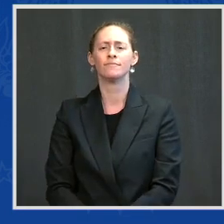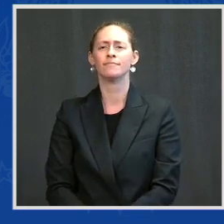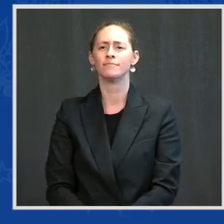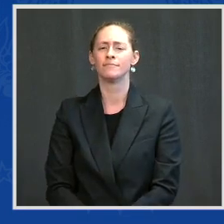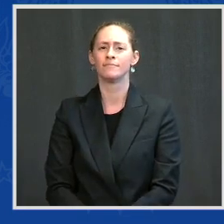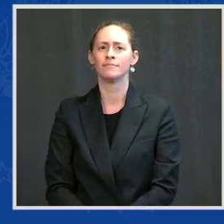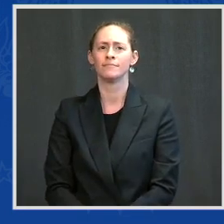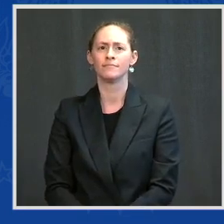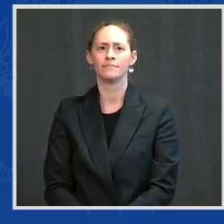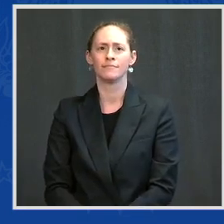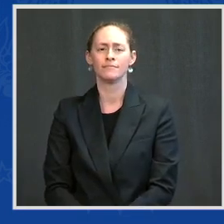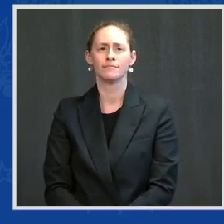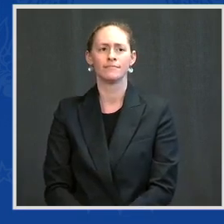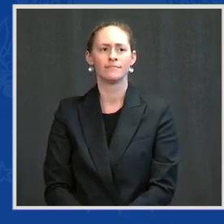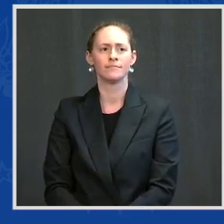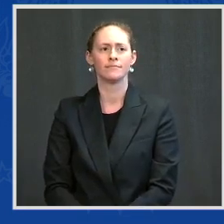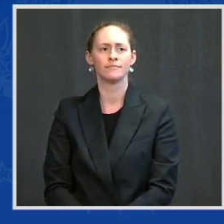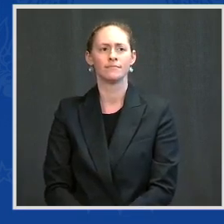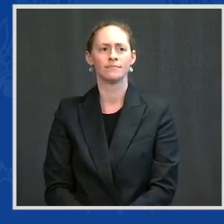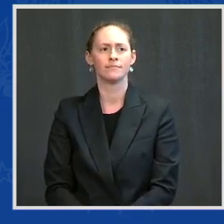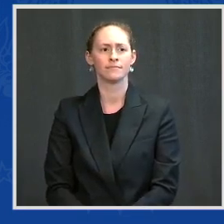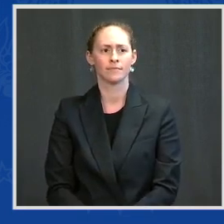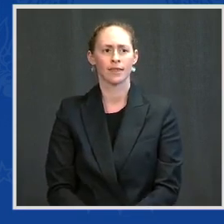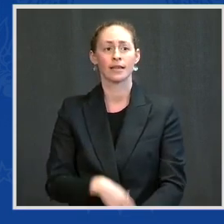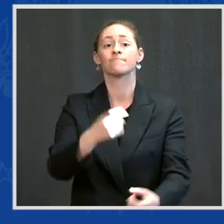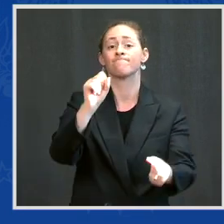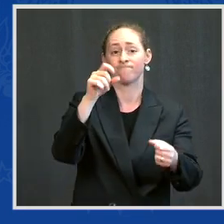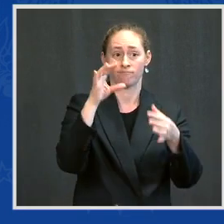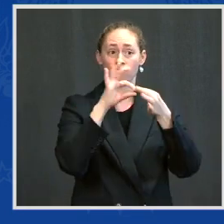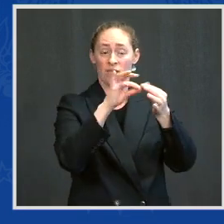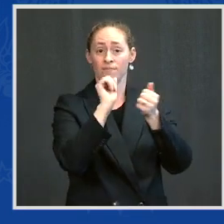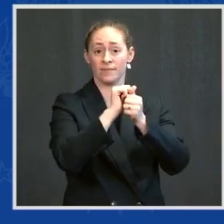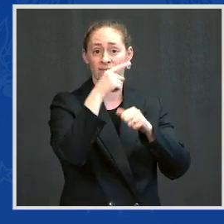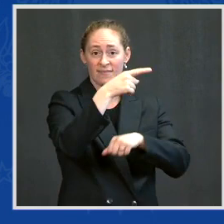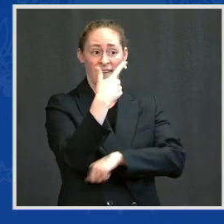Yes. Regarding vaccine cooperation,